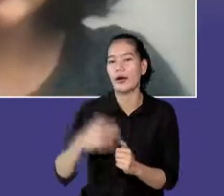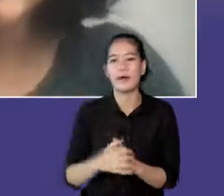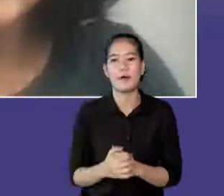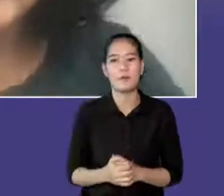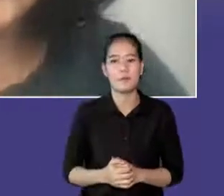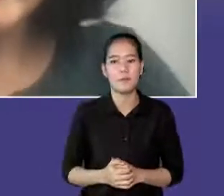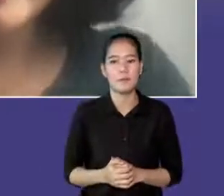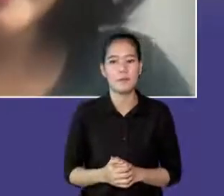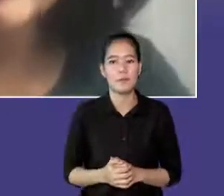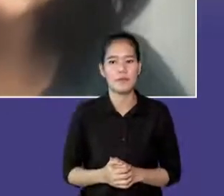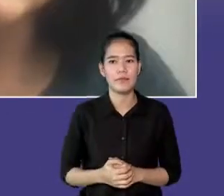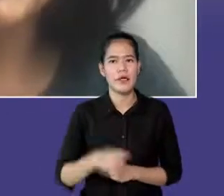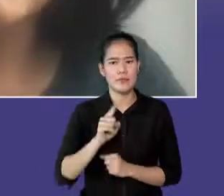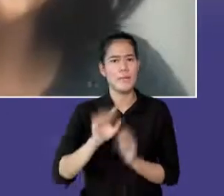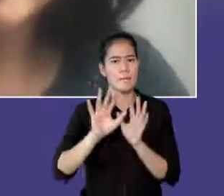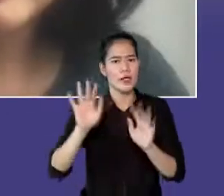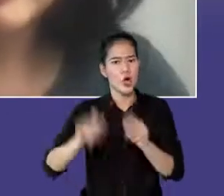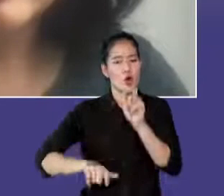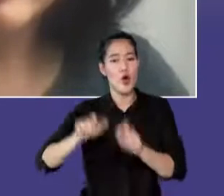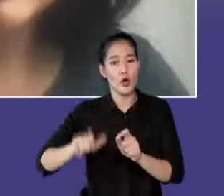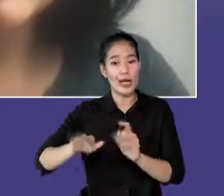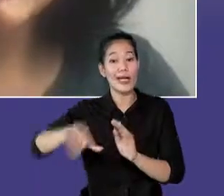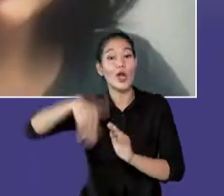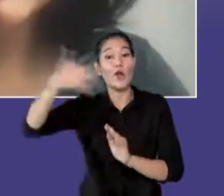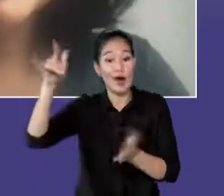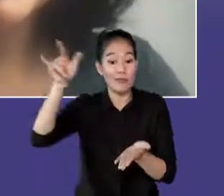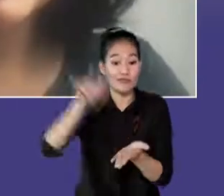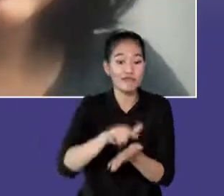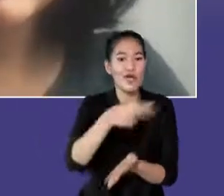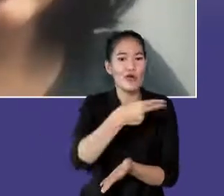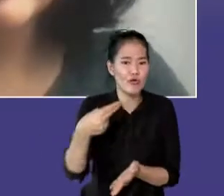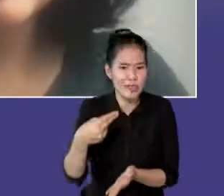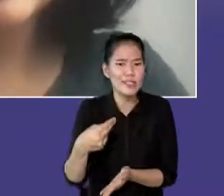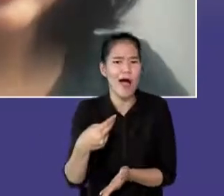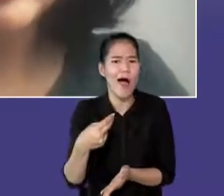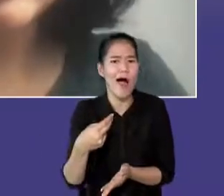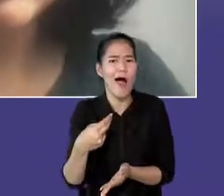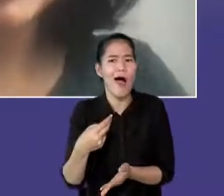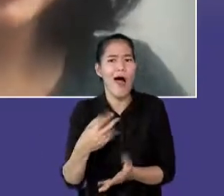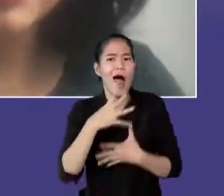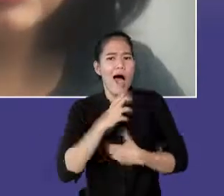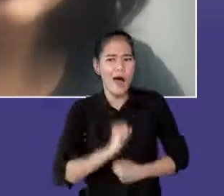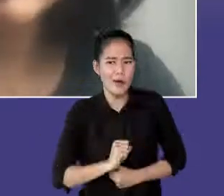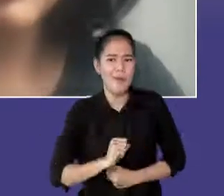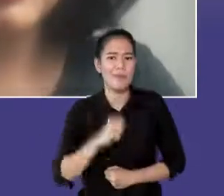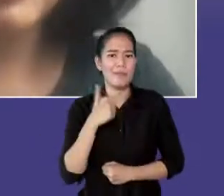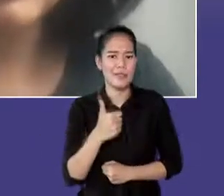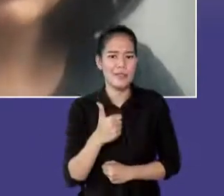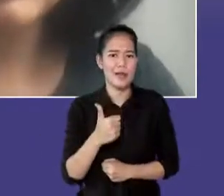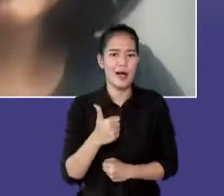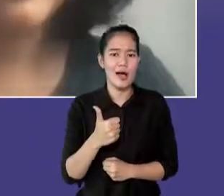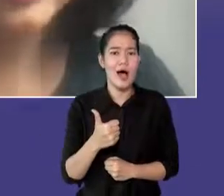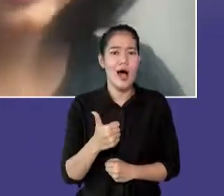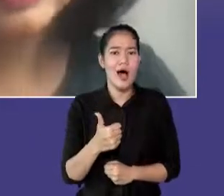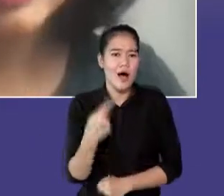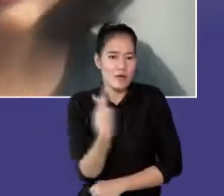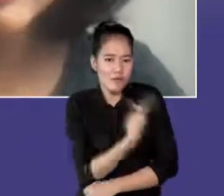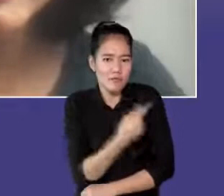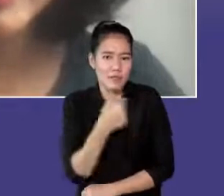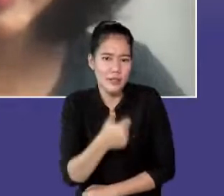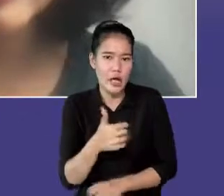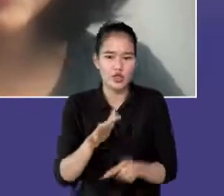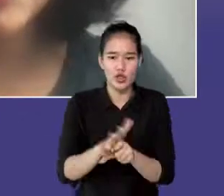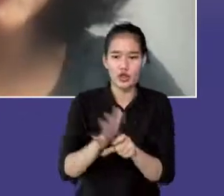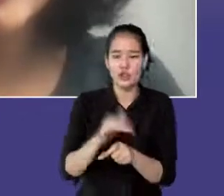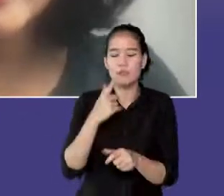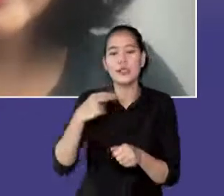correspondent already asked? And there's also concern that there are international schools with foreign teachers.